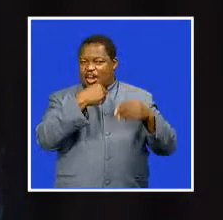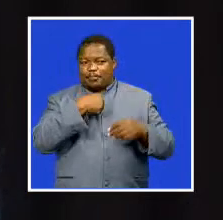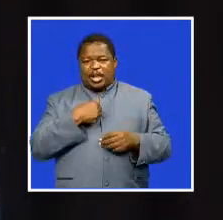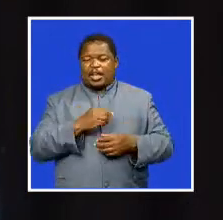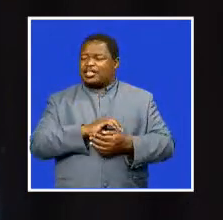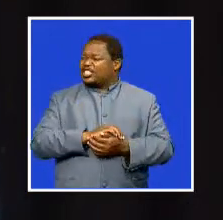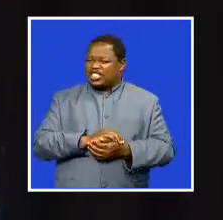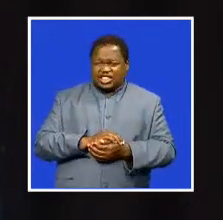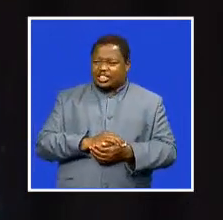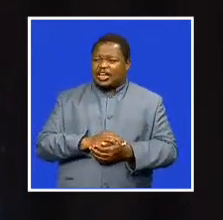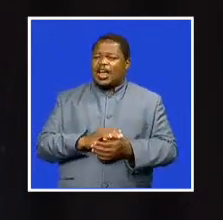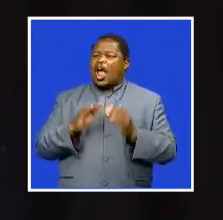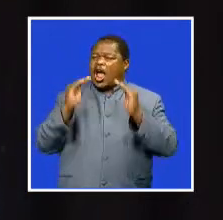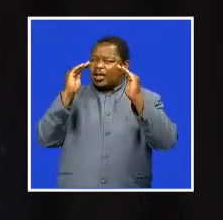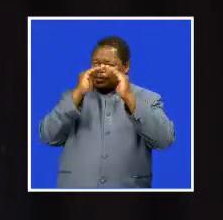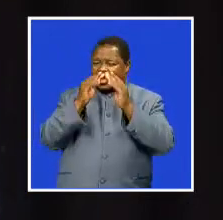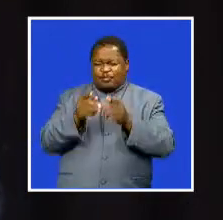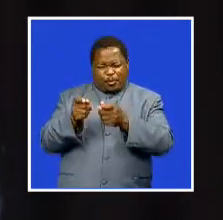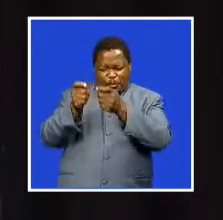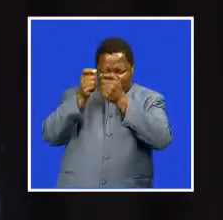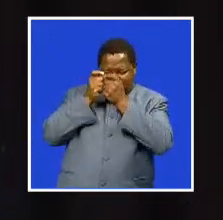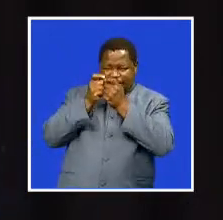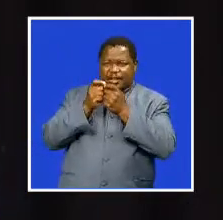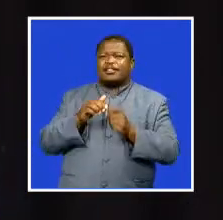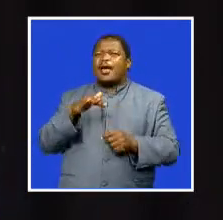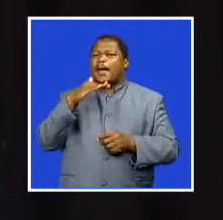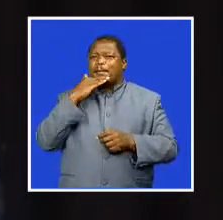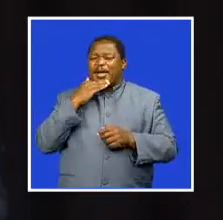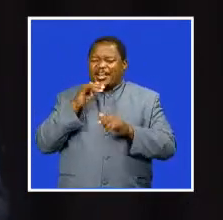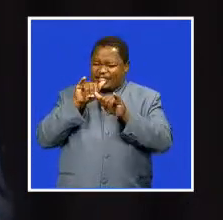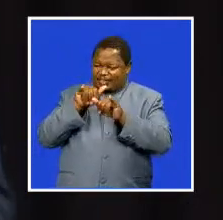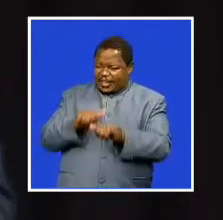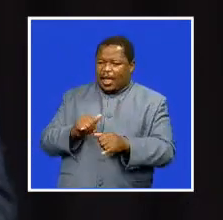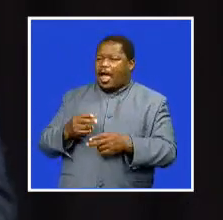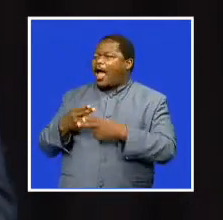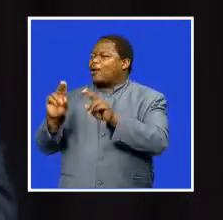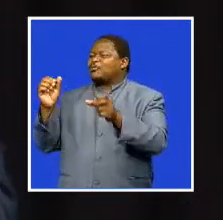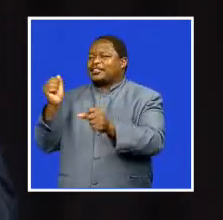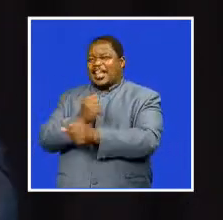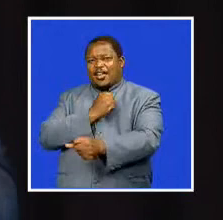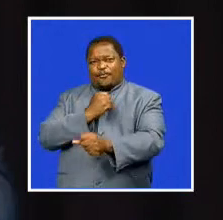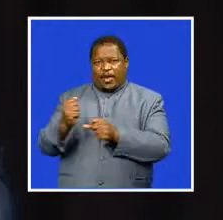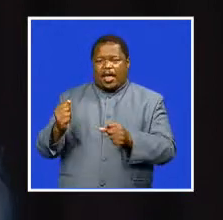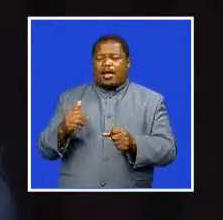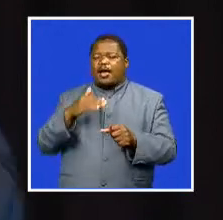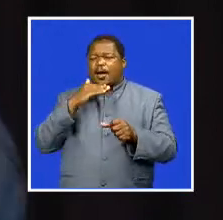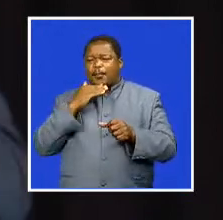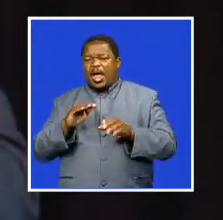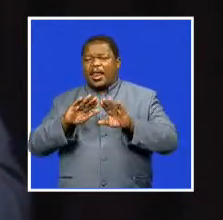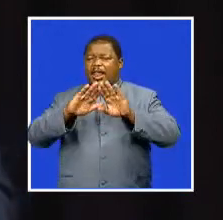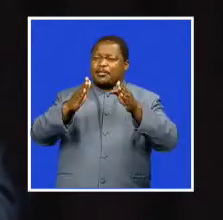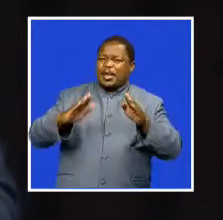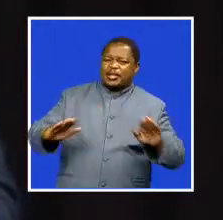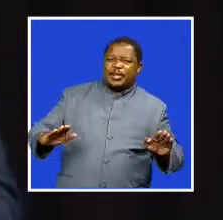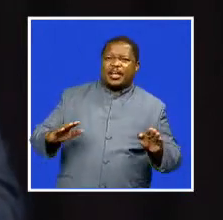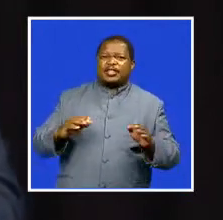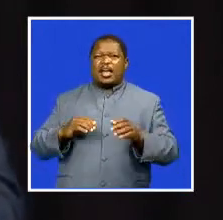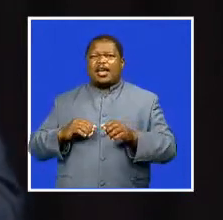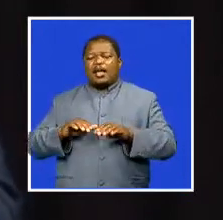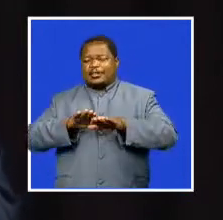ngilesimo lebesibhekene naso bekunene kodwa ke siyakholwa ukuthi uNkulunkulu usitile futhi usaqhubeka ukuthi